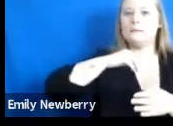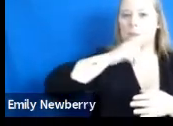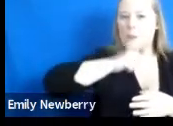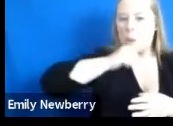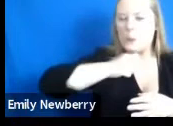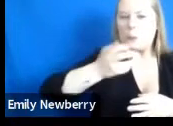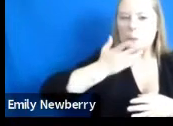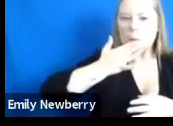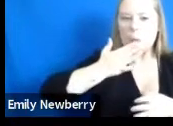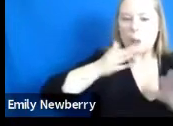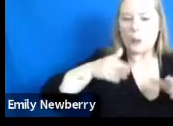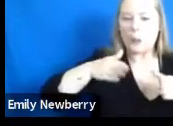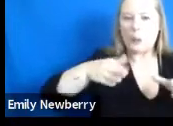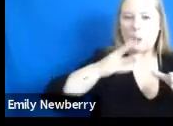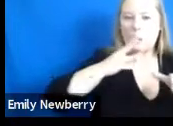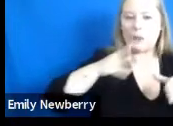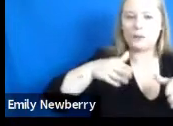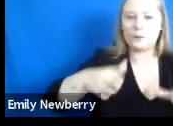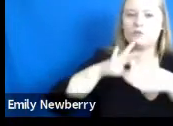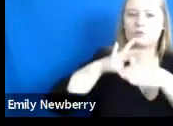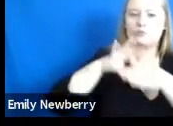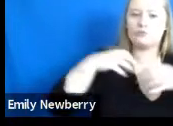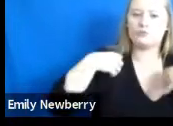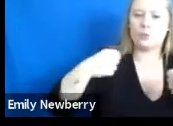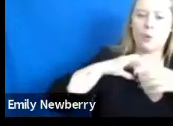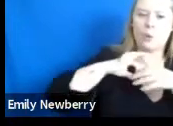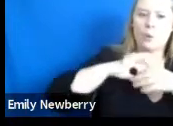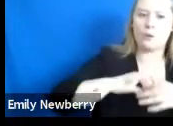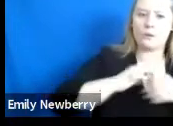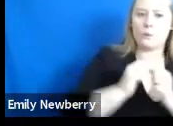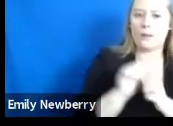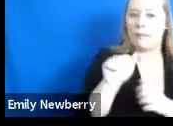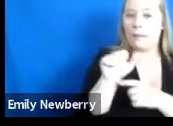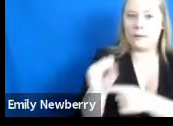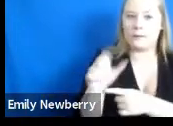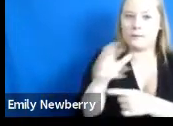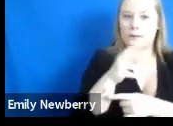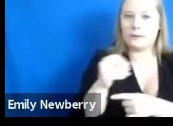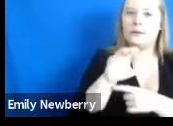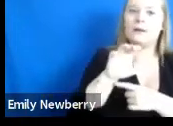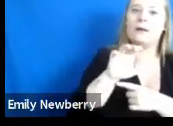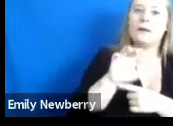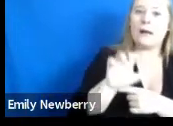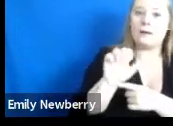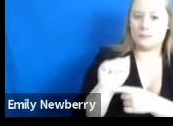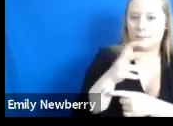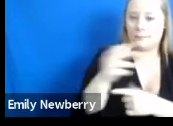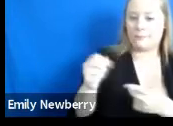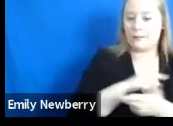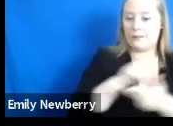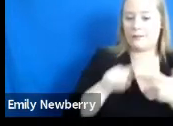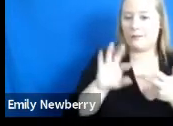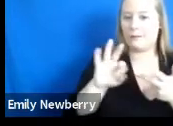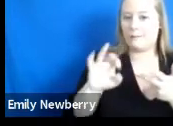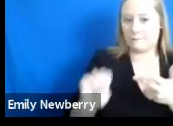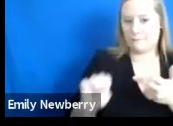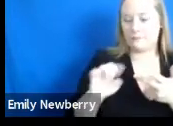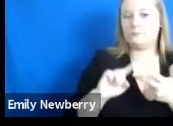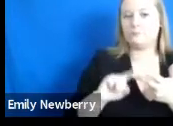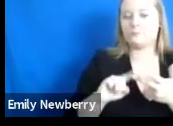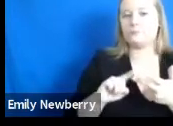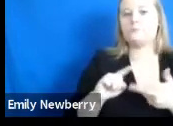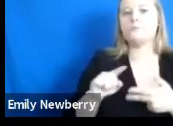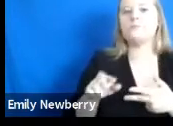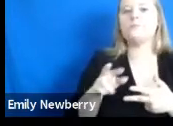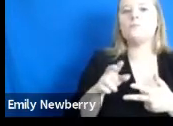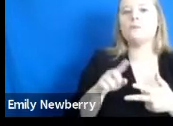some correlation, strong correlation coefficient of arsenic with calcium and iron. So iron and calcium coming by itself was not